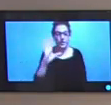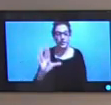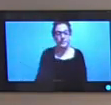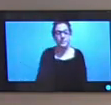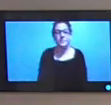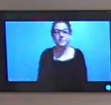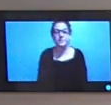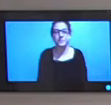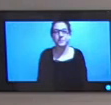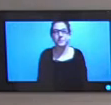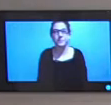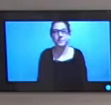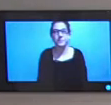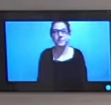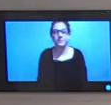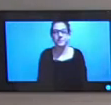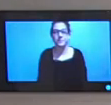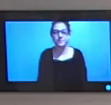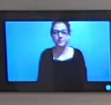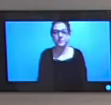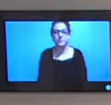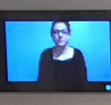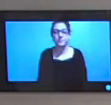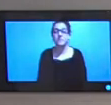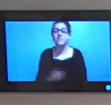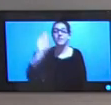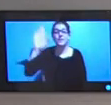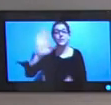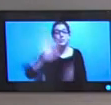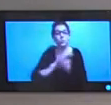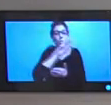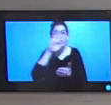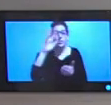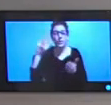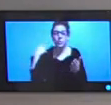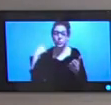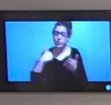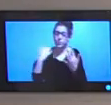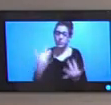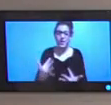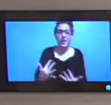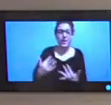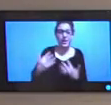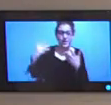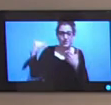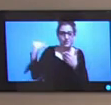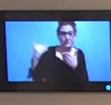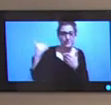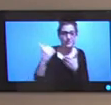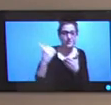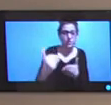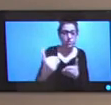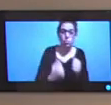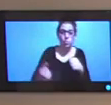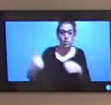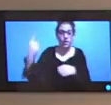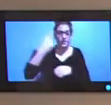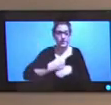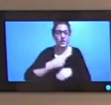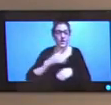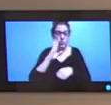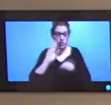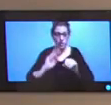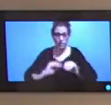more. And the throne of glory the Lamb they shall be